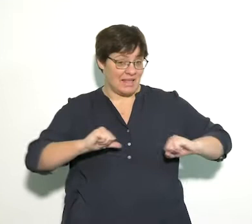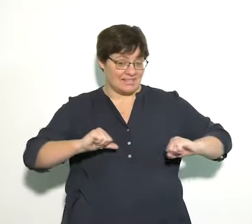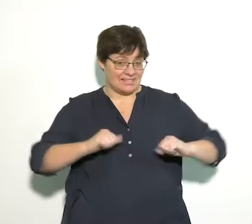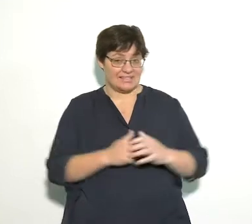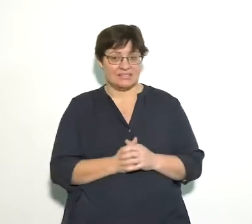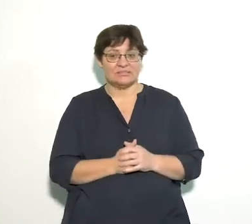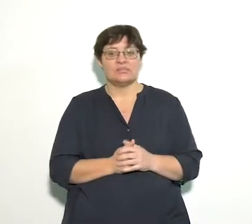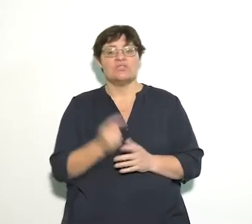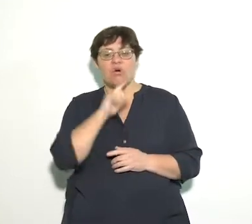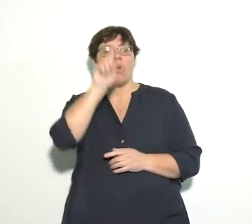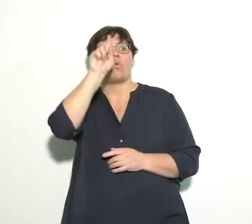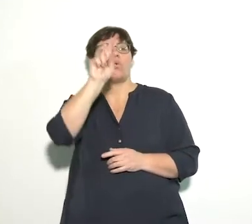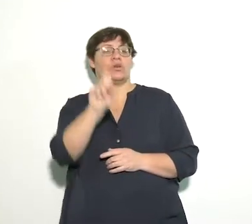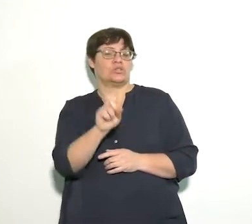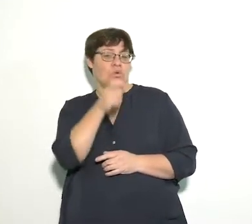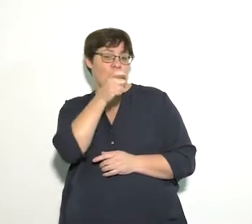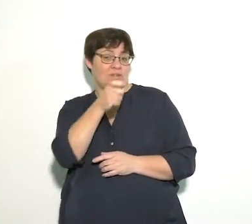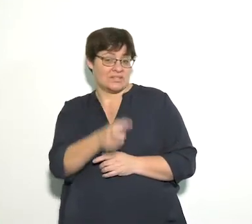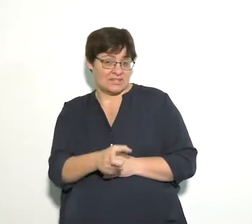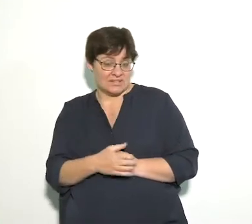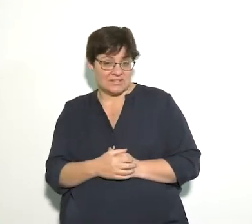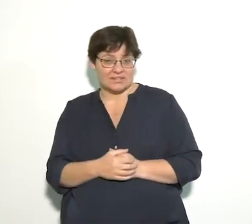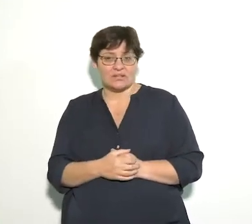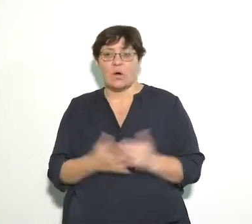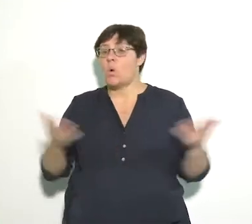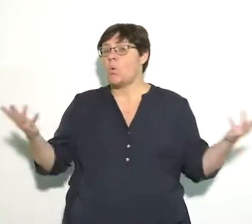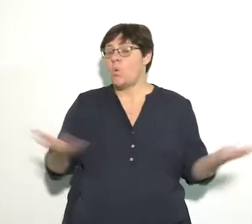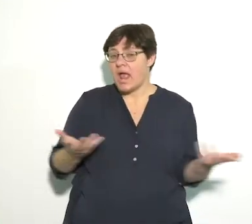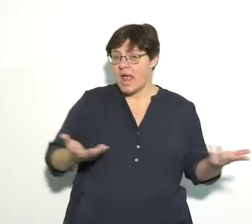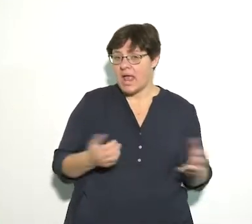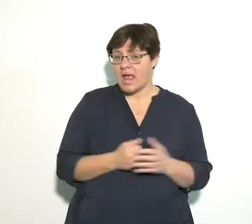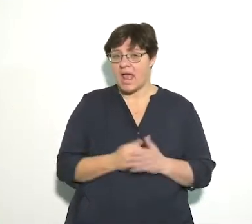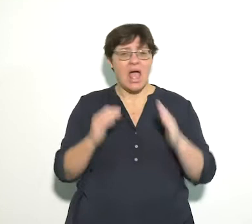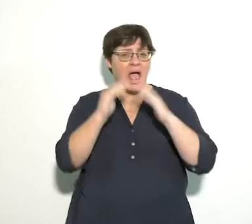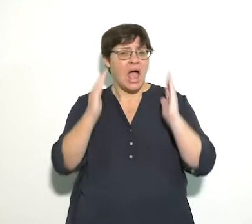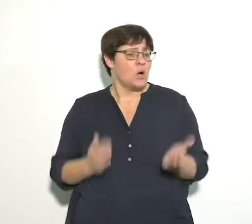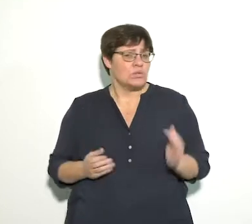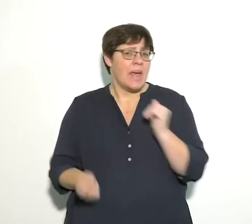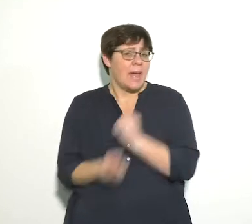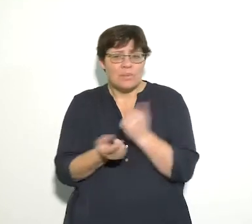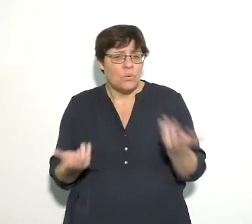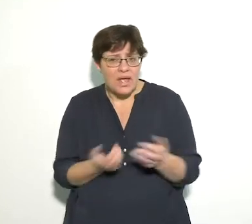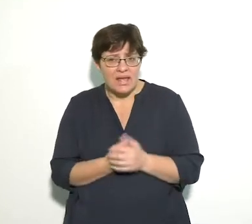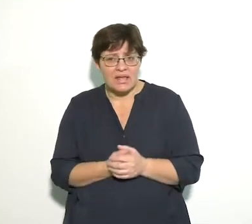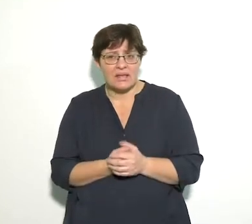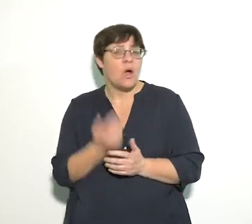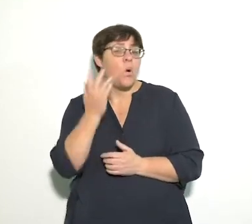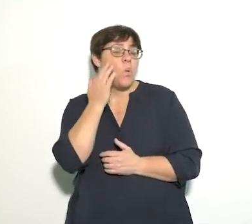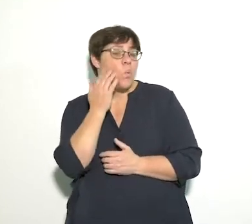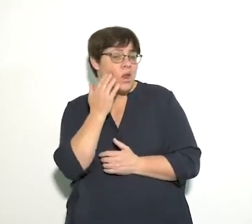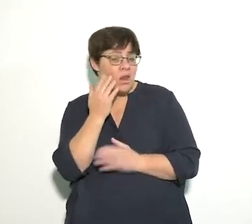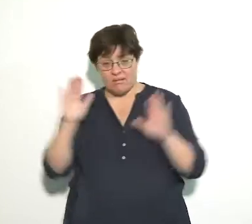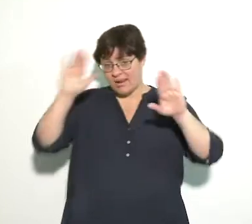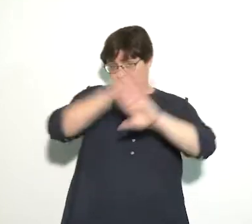to fill. So these are some of the question words I've used. Where? I've got a house. Where does the story happen?